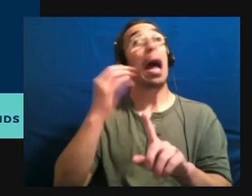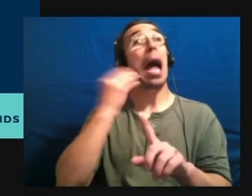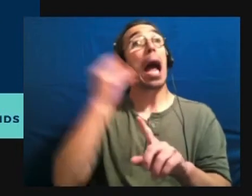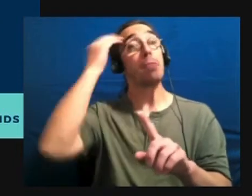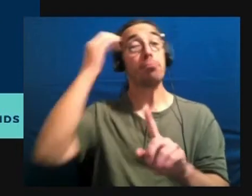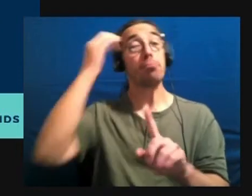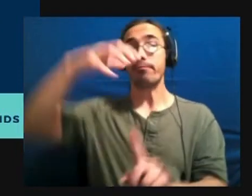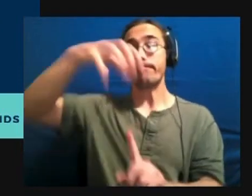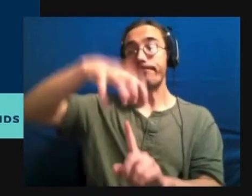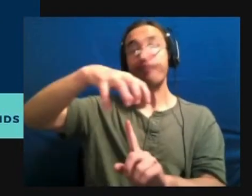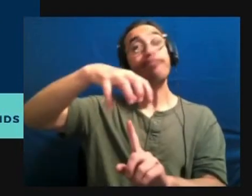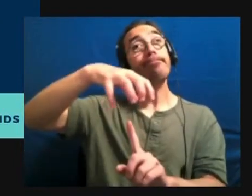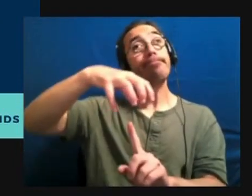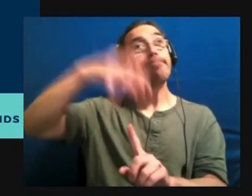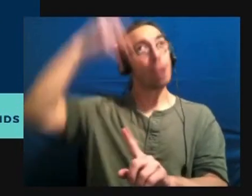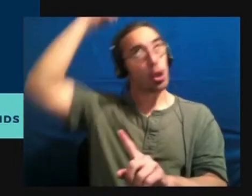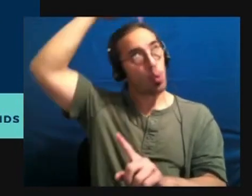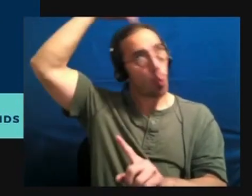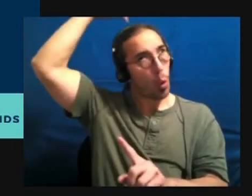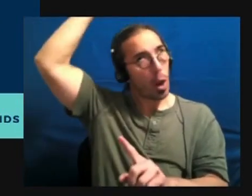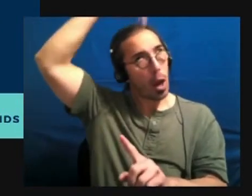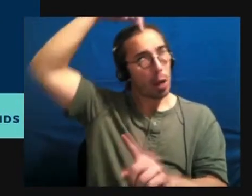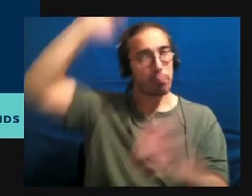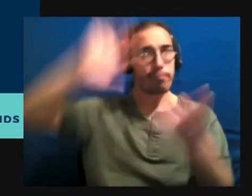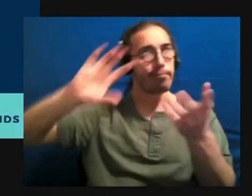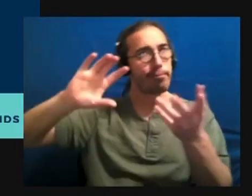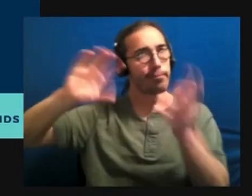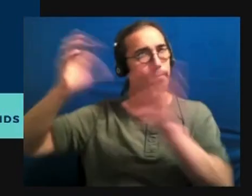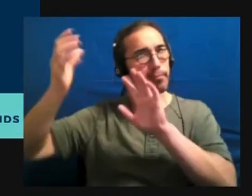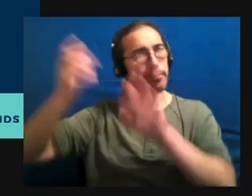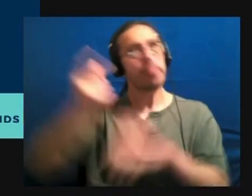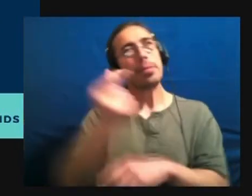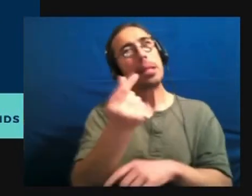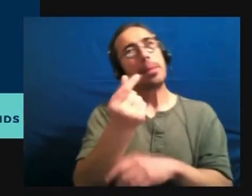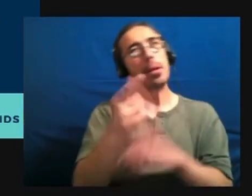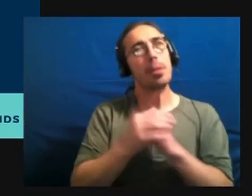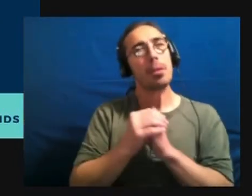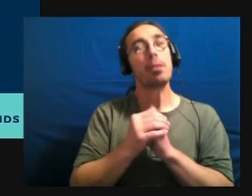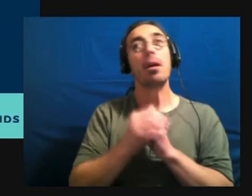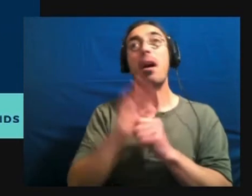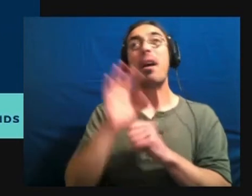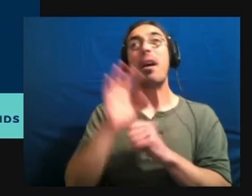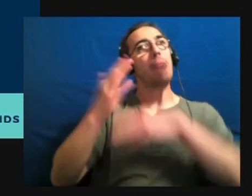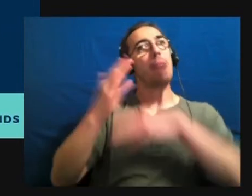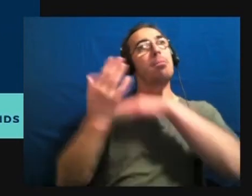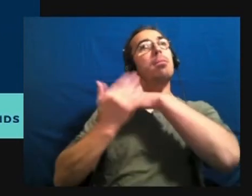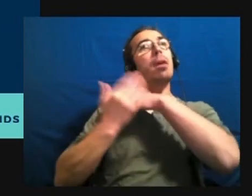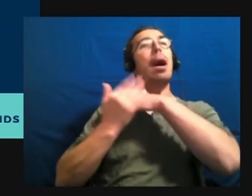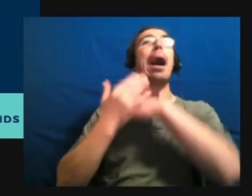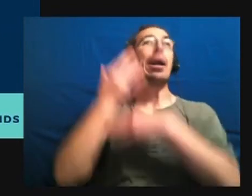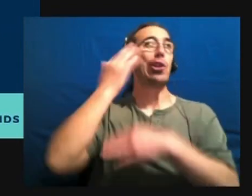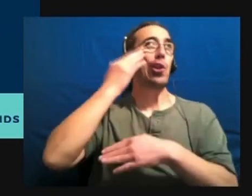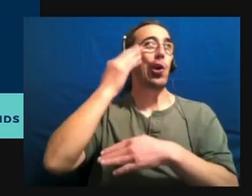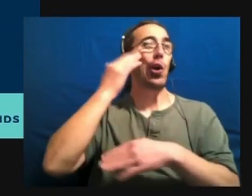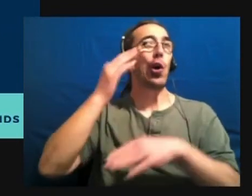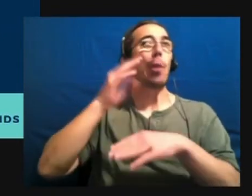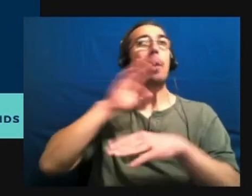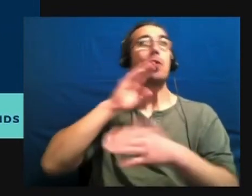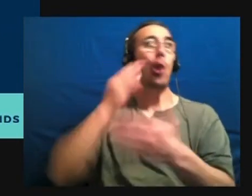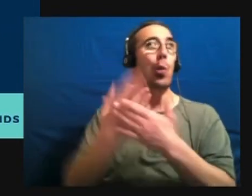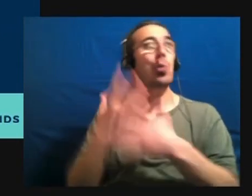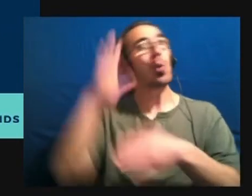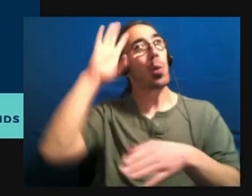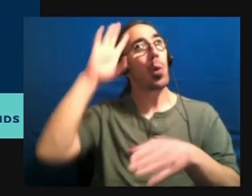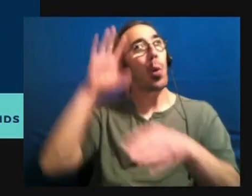extremely dramatic. And somehow that just let me know that my child was autistic. She also has the